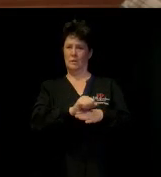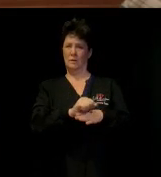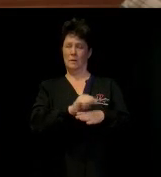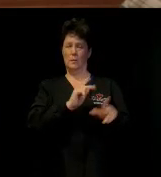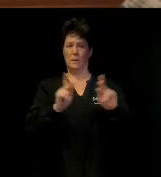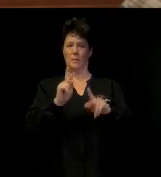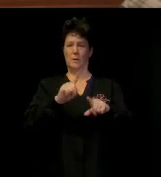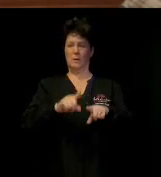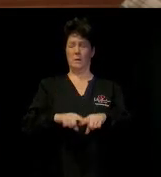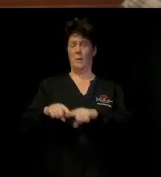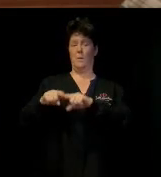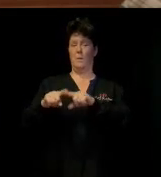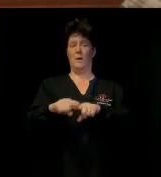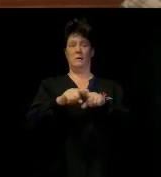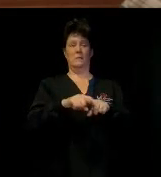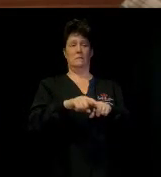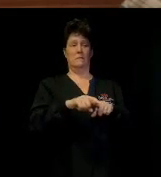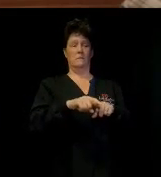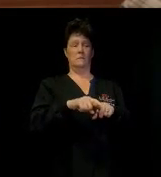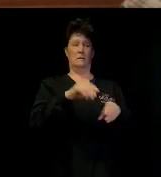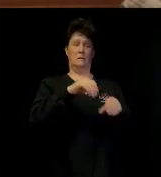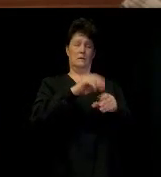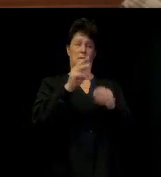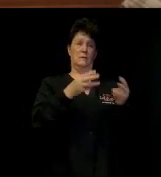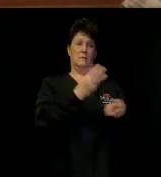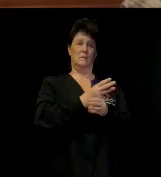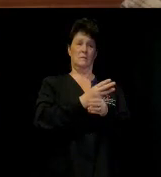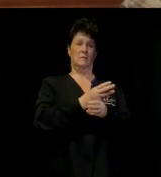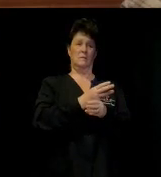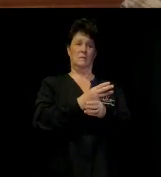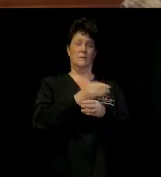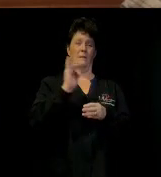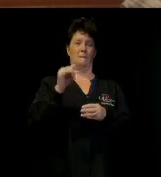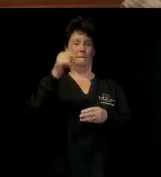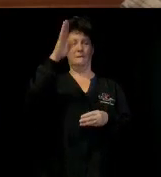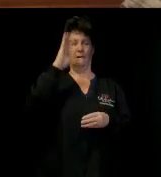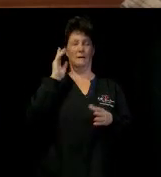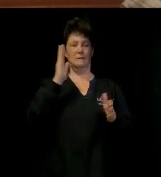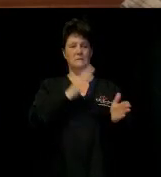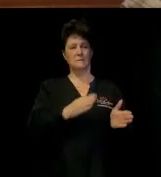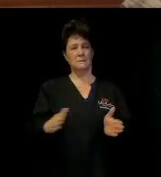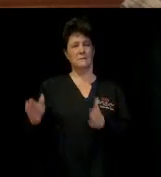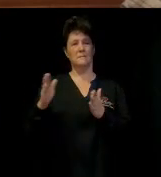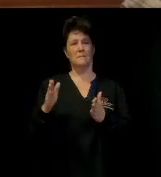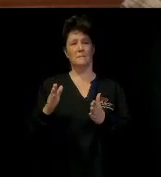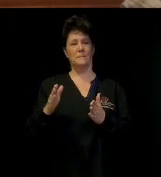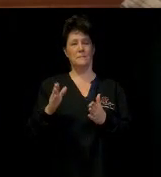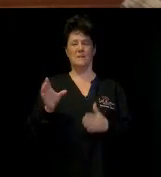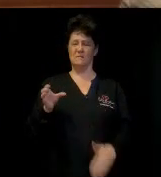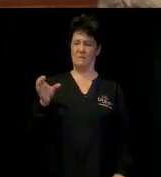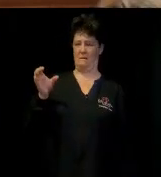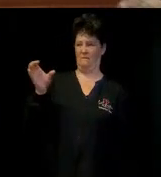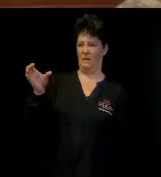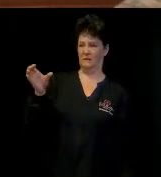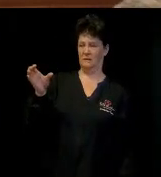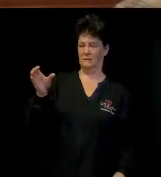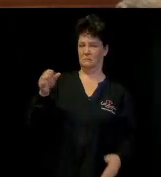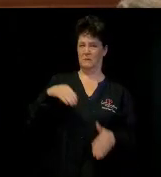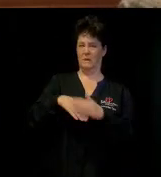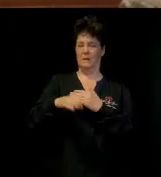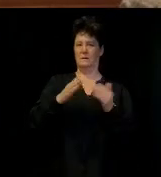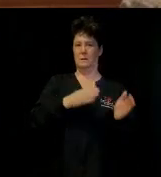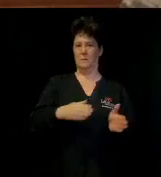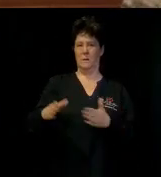here in the world. That's where the God plan comes in. You investing, you may think this is just for me, but think